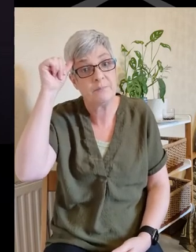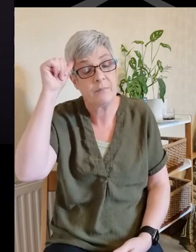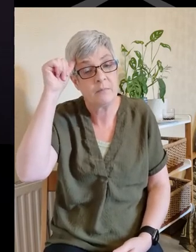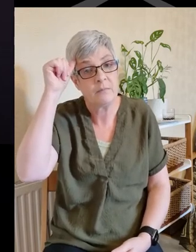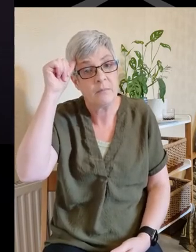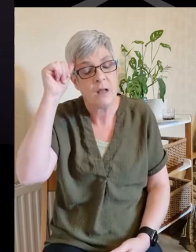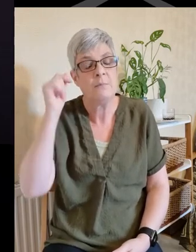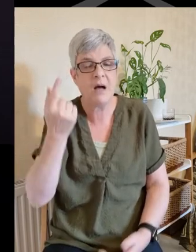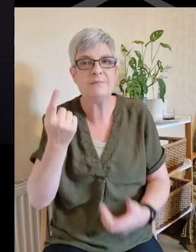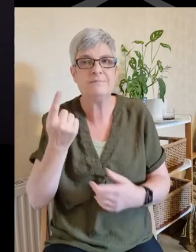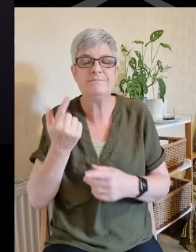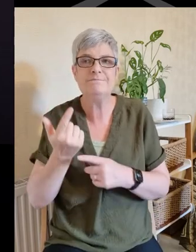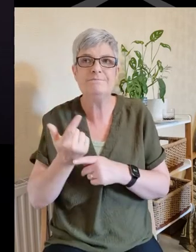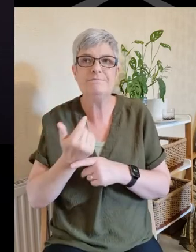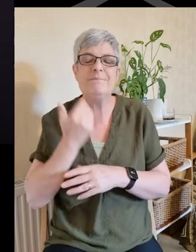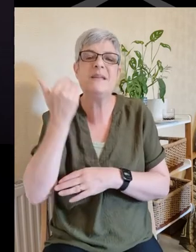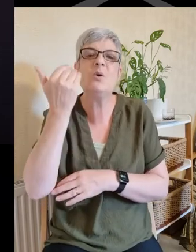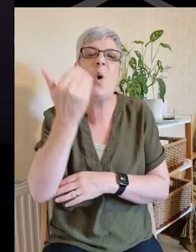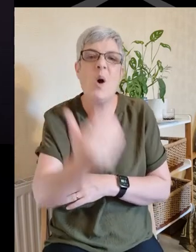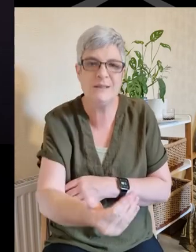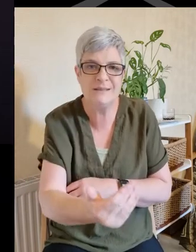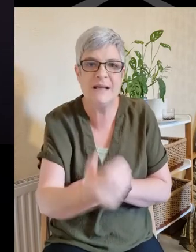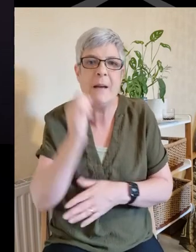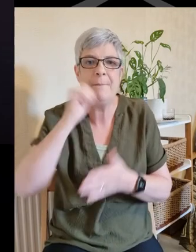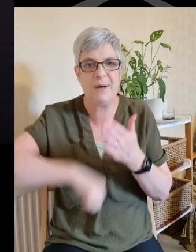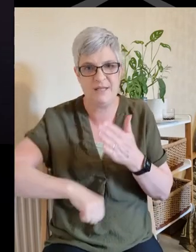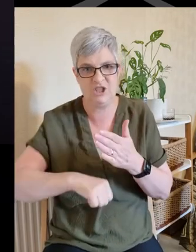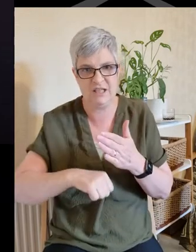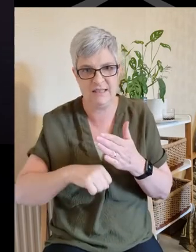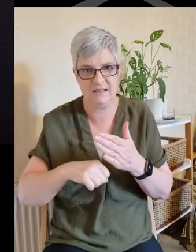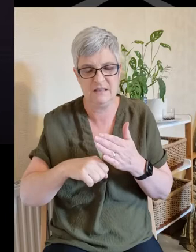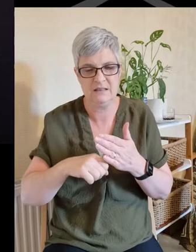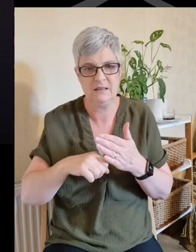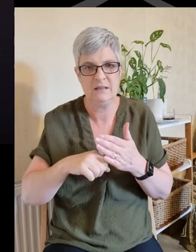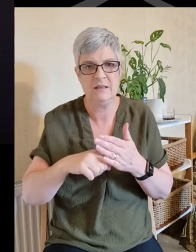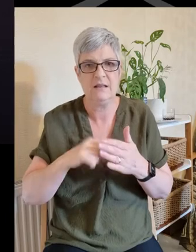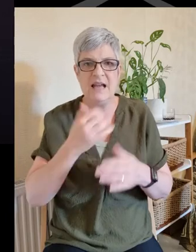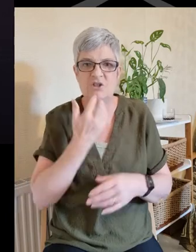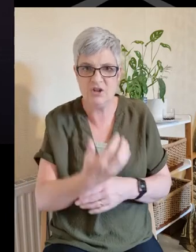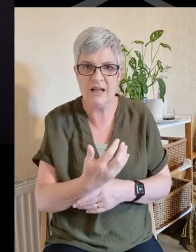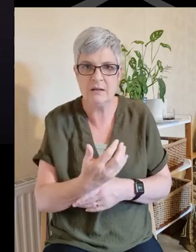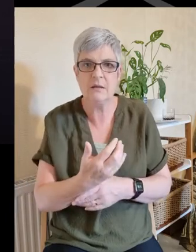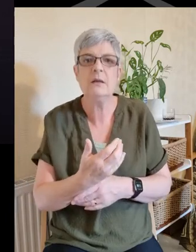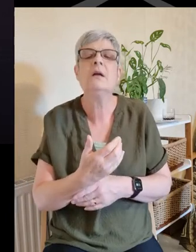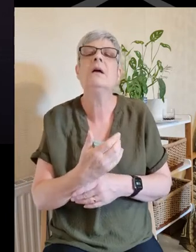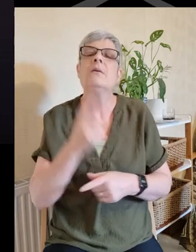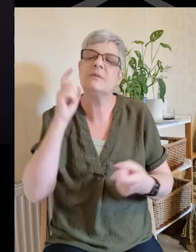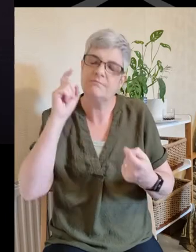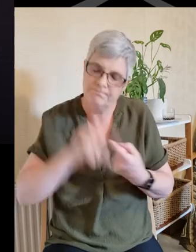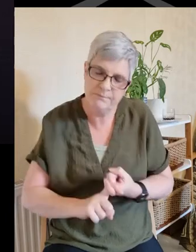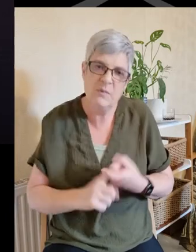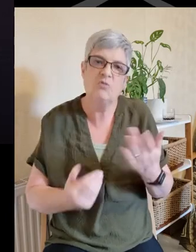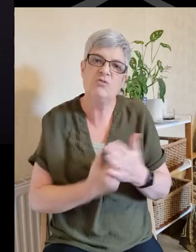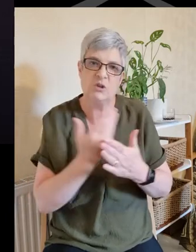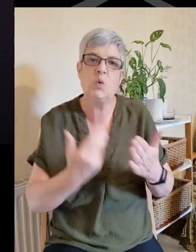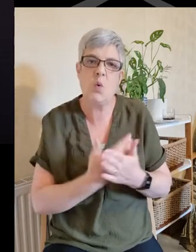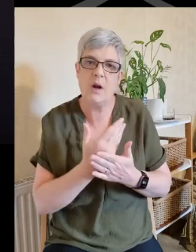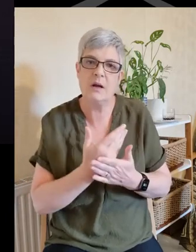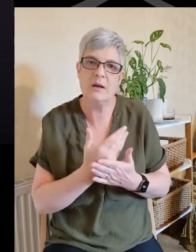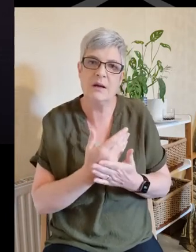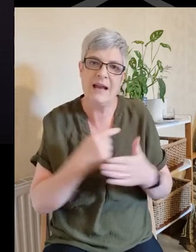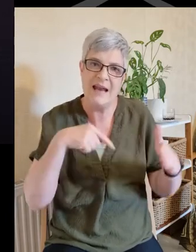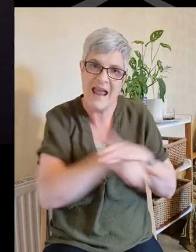so beyond his punishing of Israel was a commitment to restore and to gather them from exile.